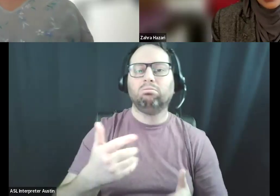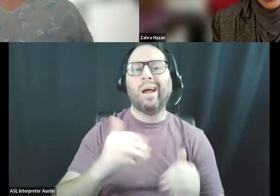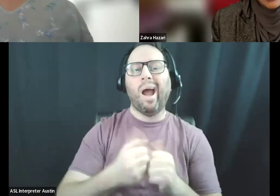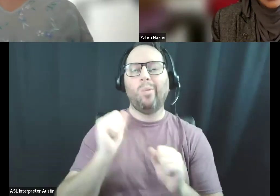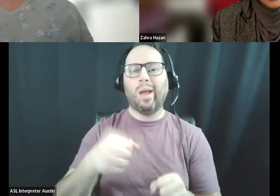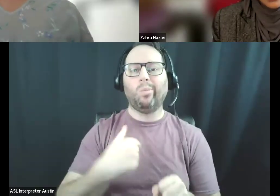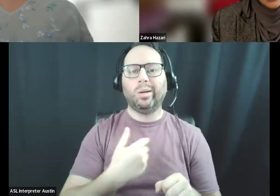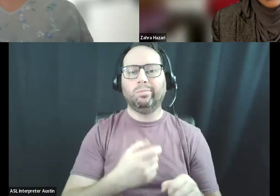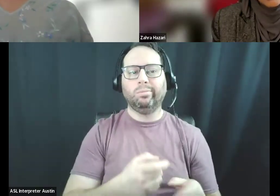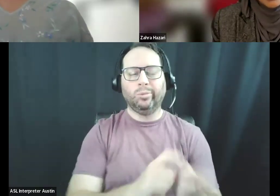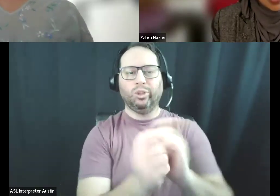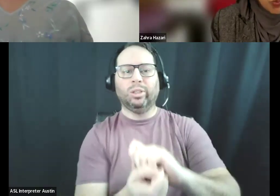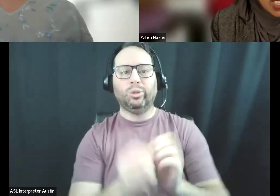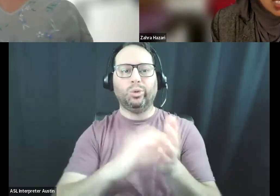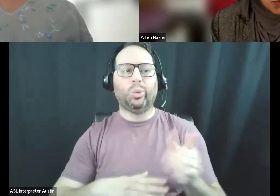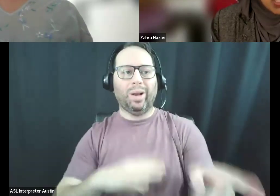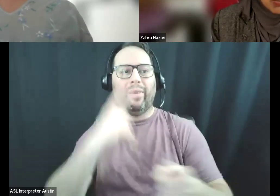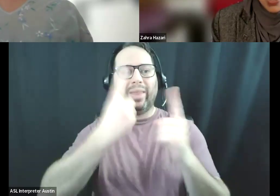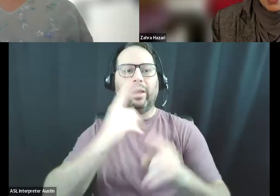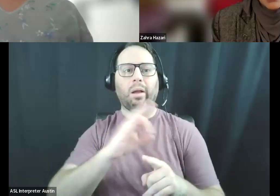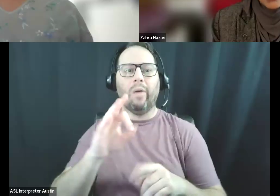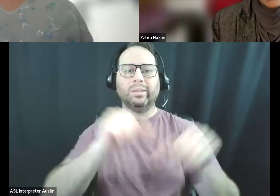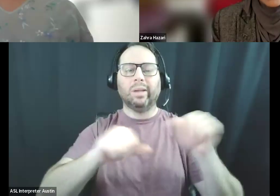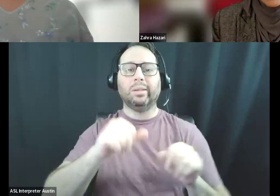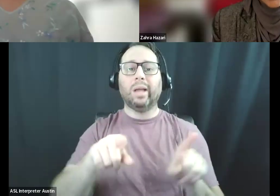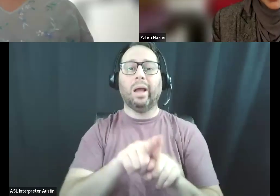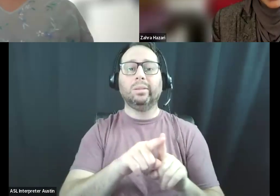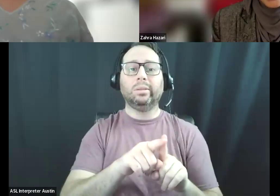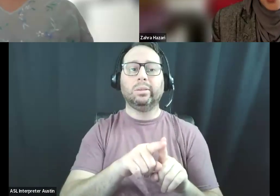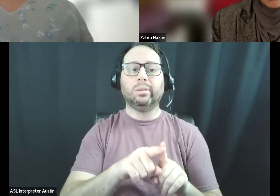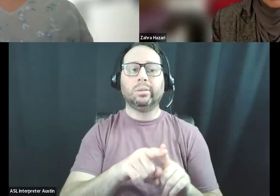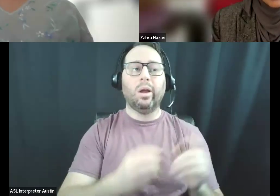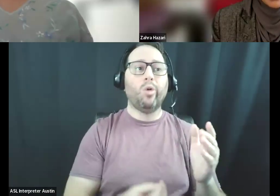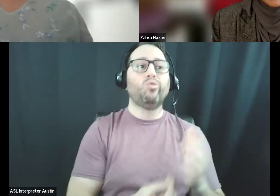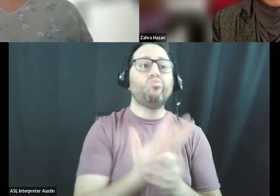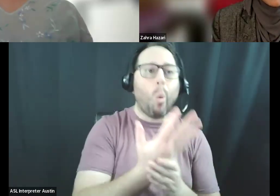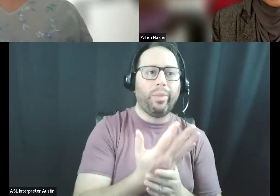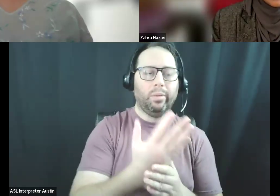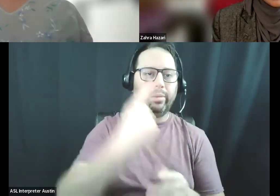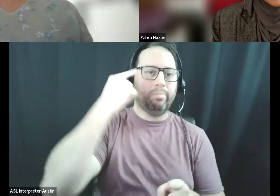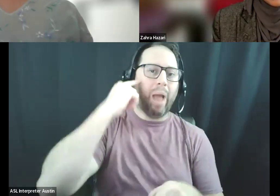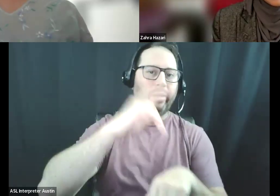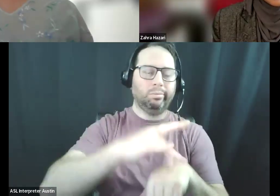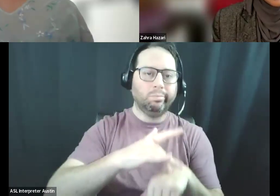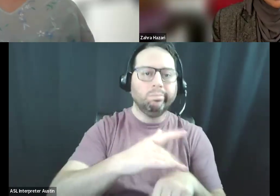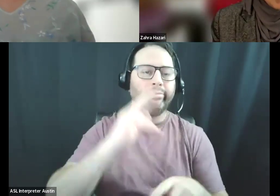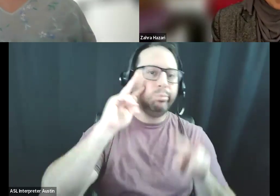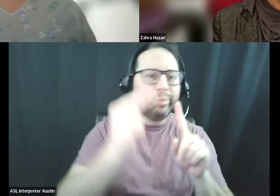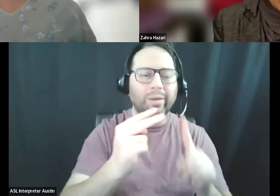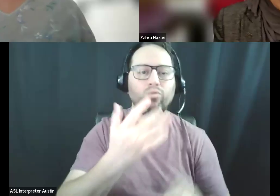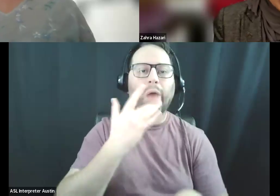towards thinking of science from a growth mindset perspective rather than a right and wrong perspective.